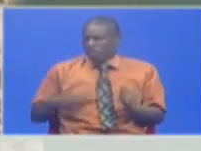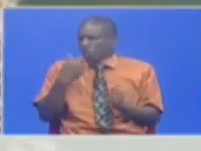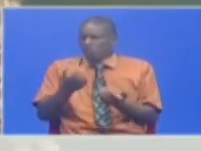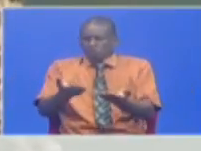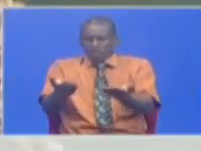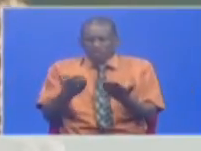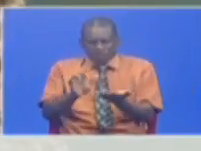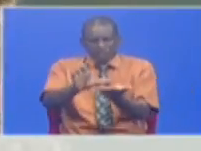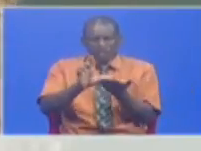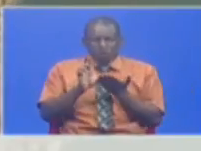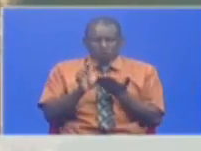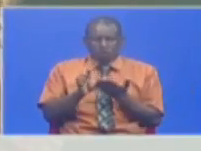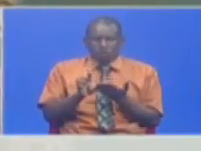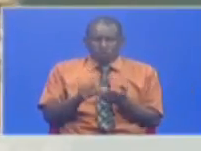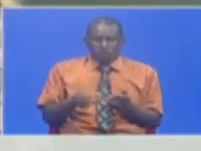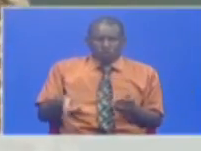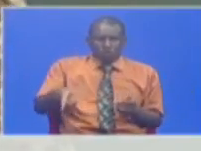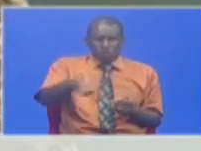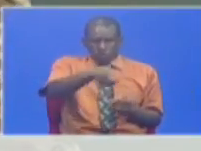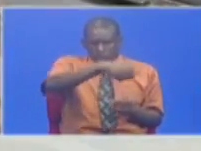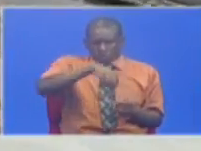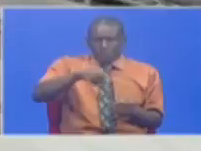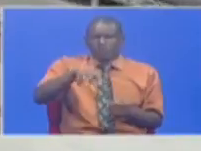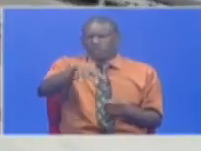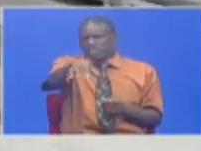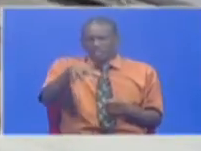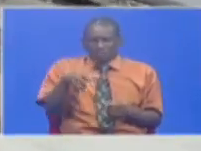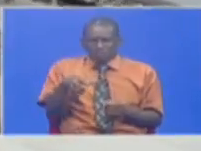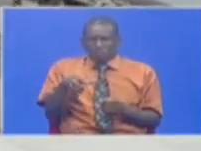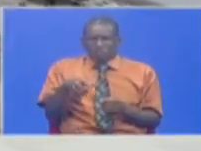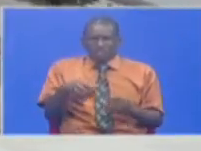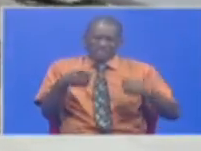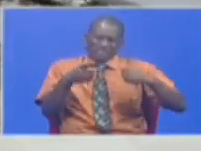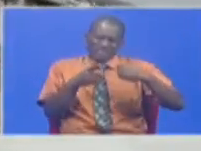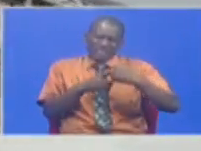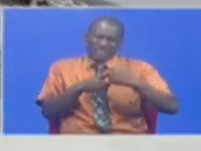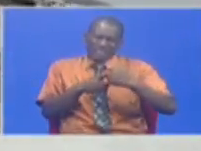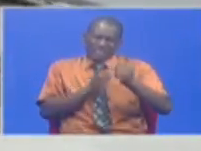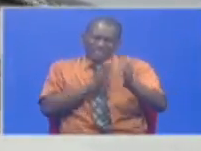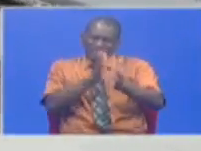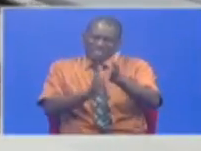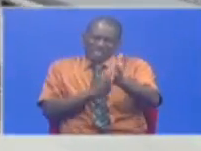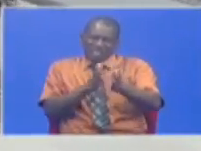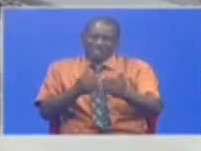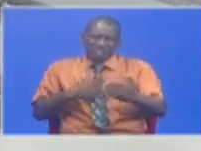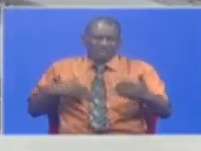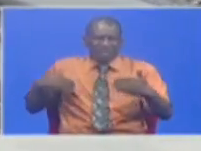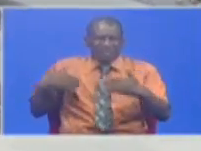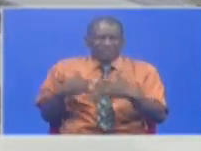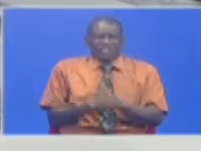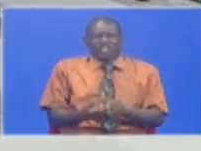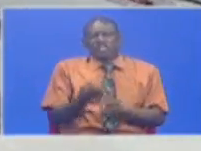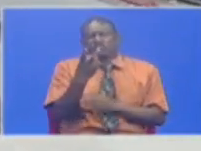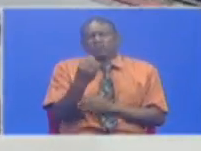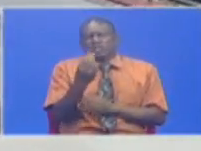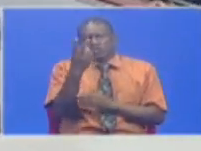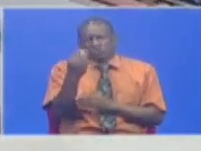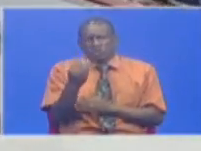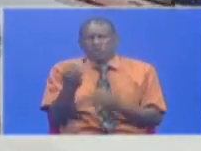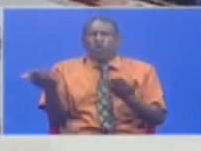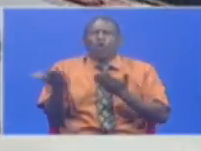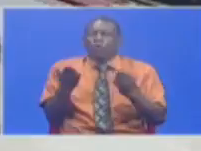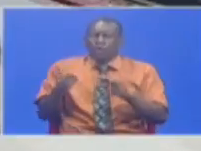mkopo, tulikuwa tuwe tunasafirisha 6 trains. Tumefika kiwango ya 2020 where we are